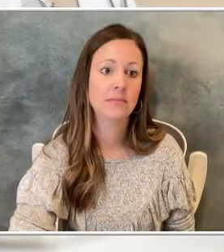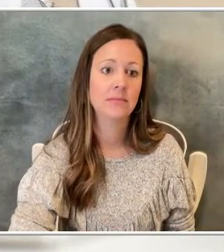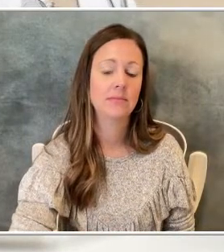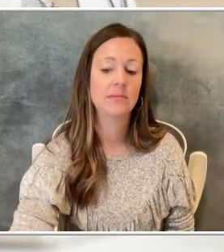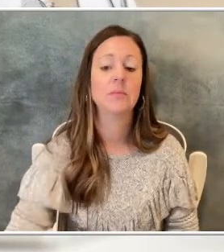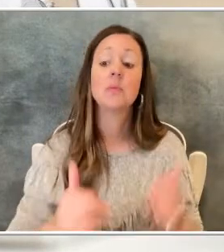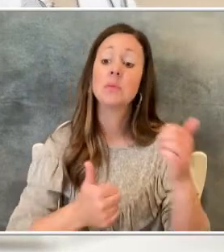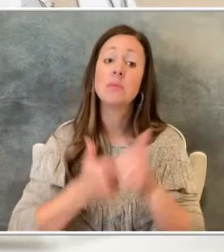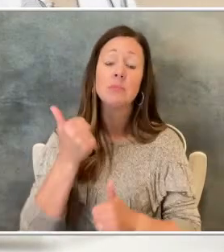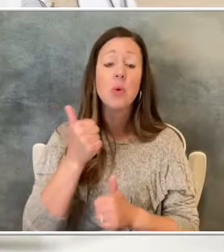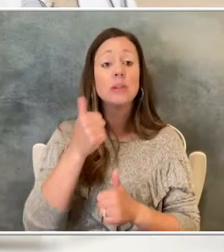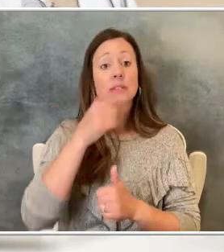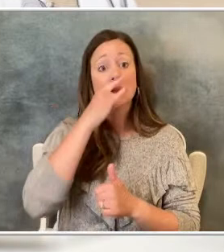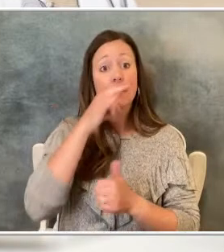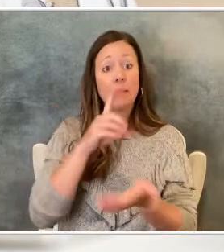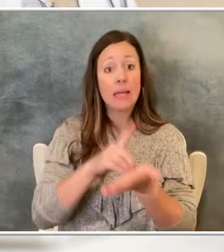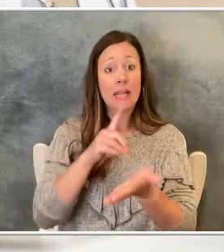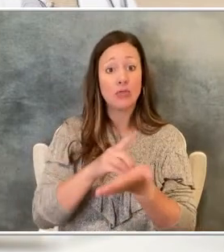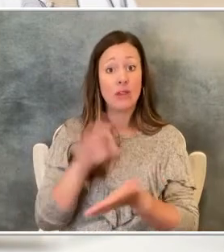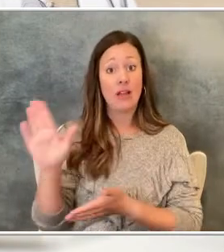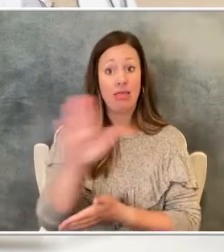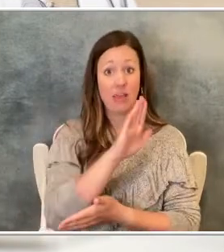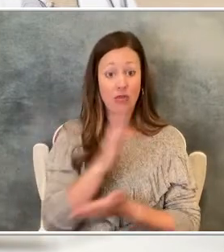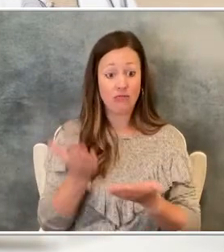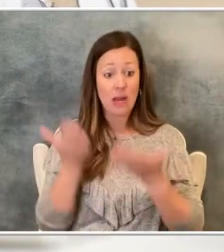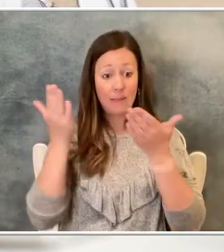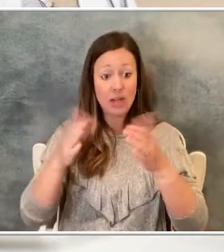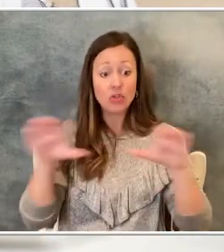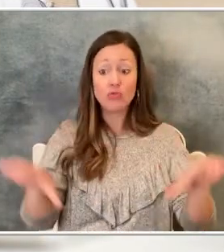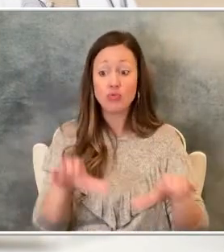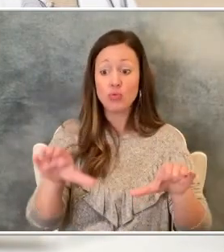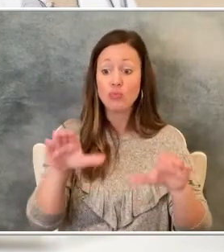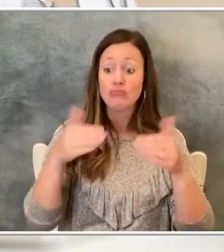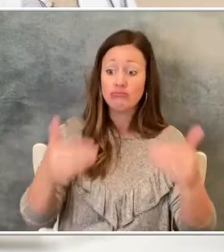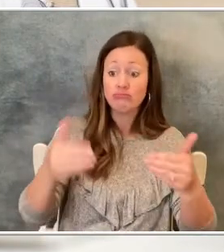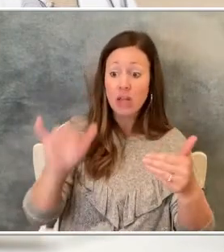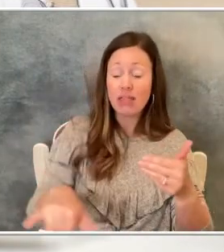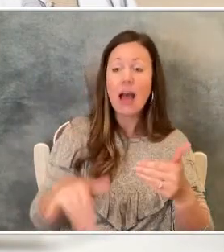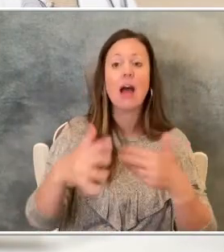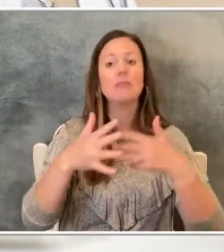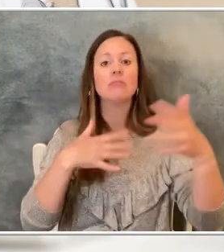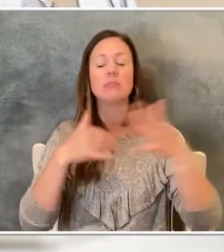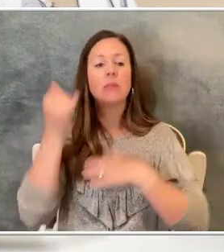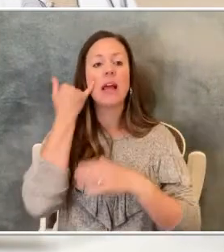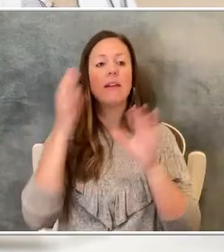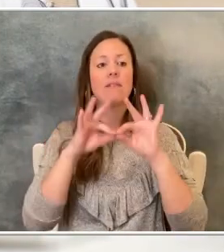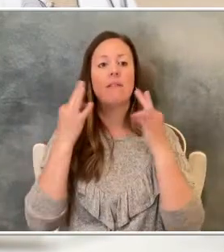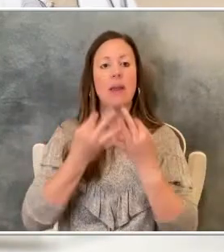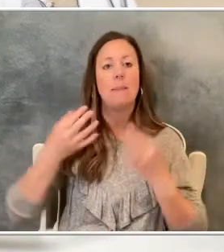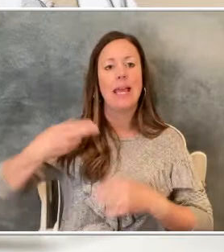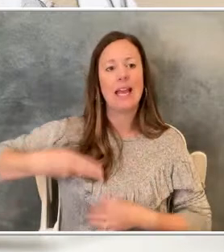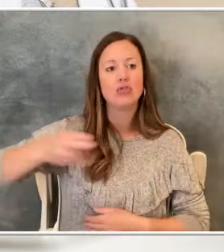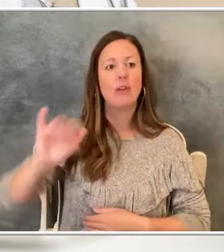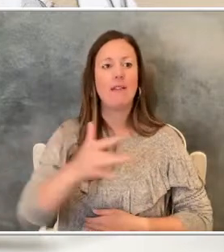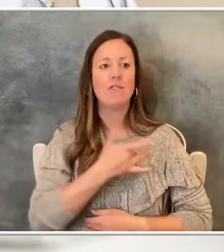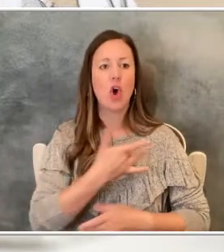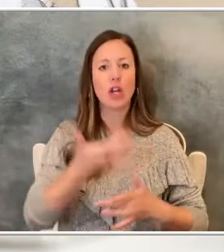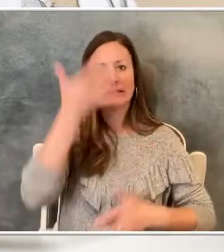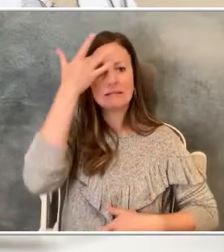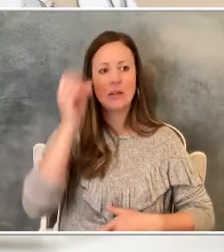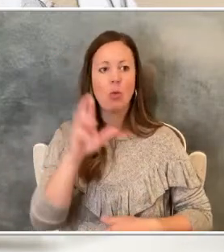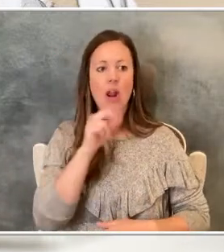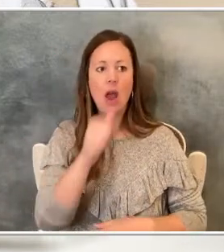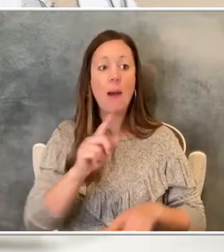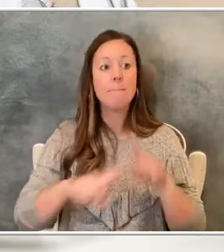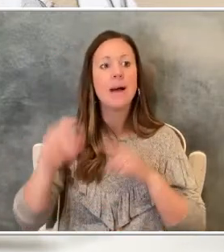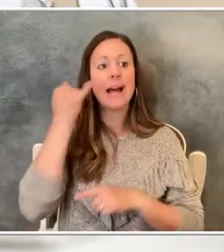Pediatrics is to do the lipid profile, irrespective of whether there is a family history of heart disease or not. But if they haven't had